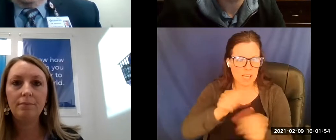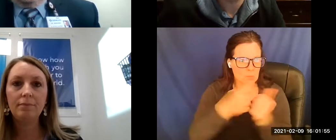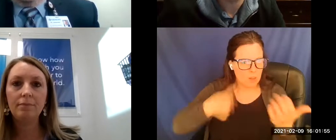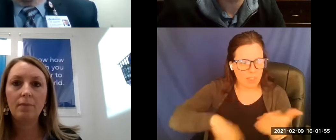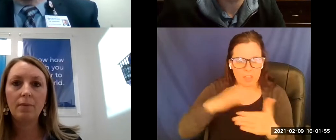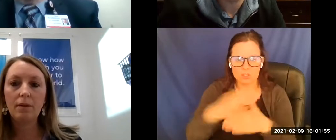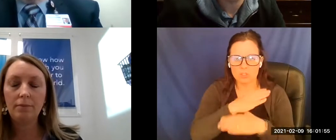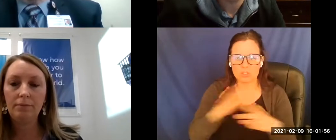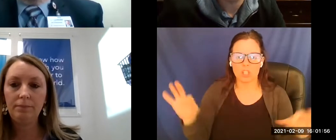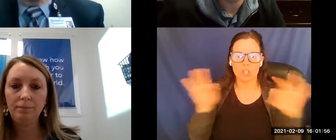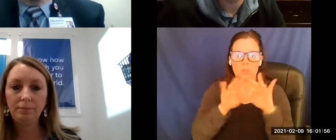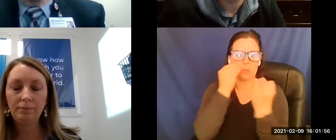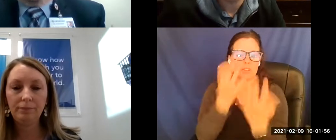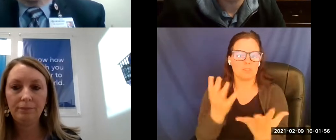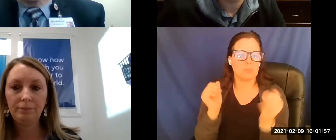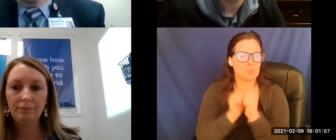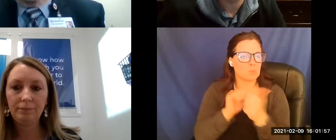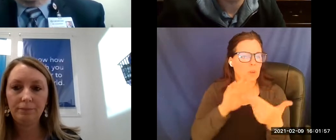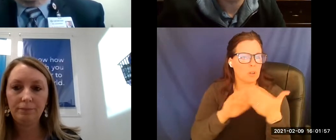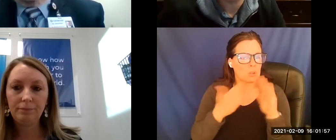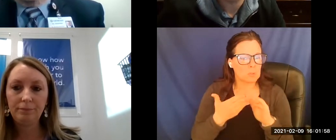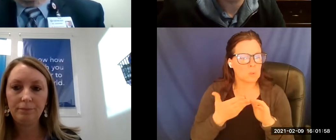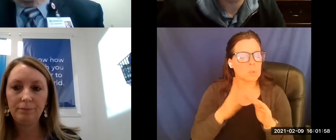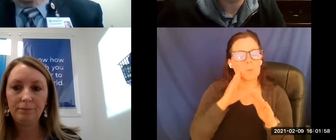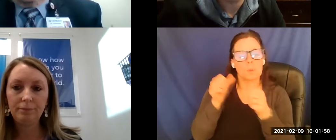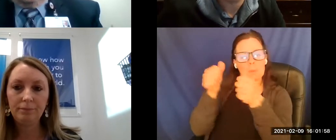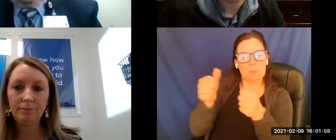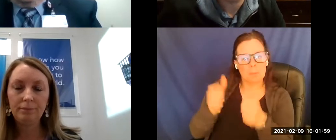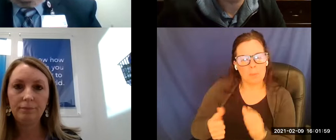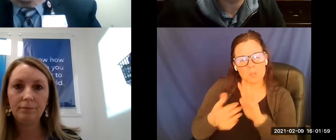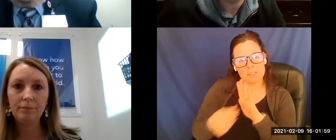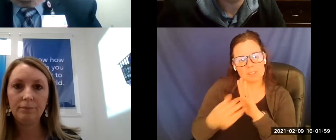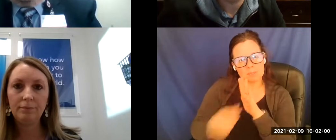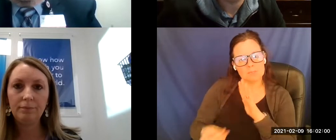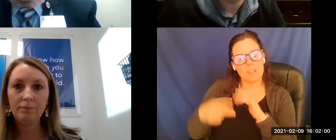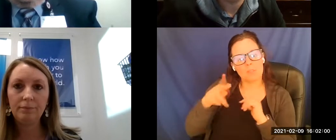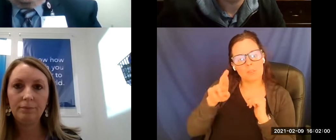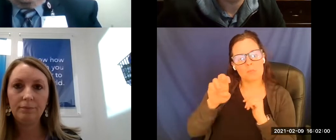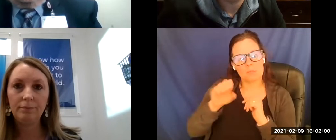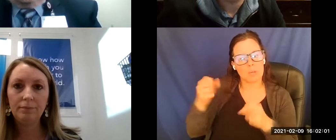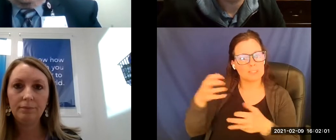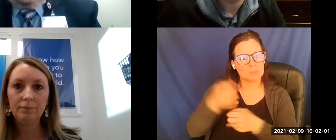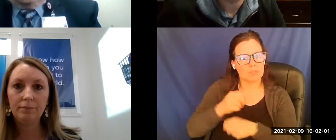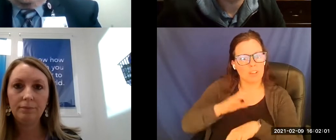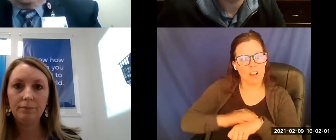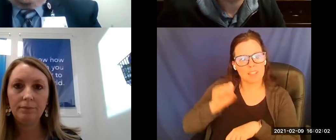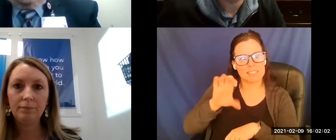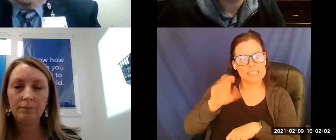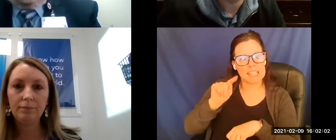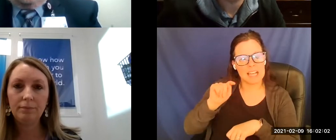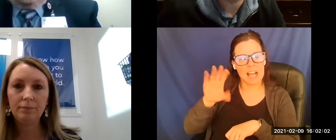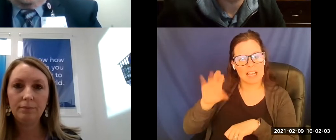information with our community. We will be posting a copy of this press briefing on the Scott County Health Department's website